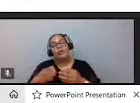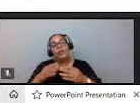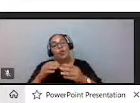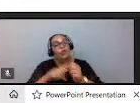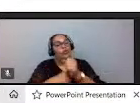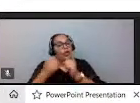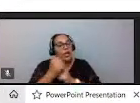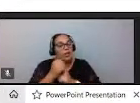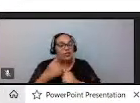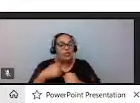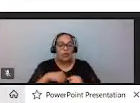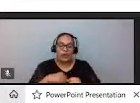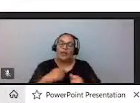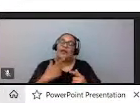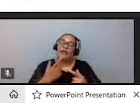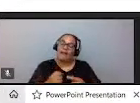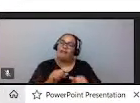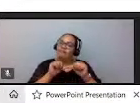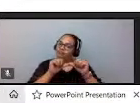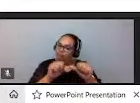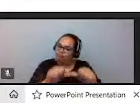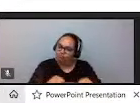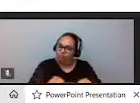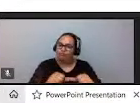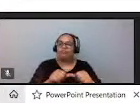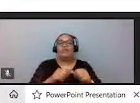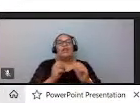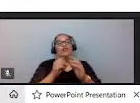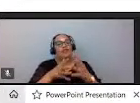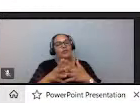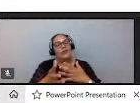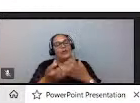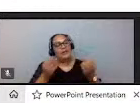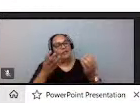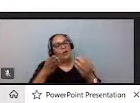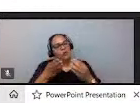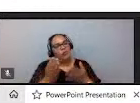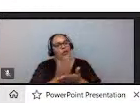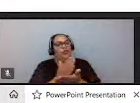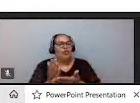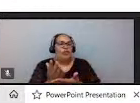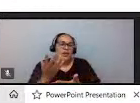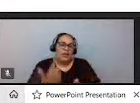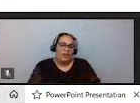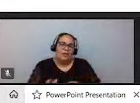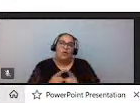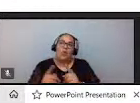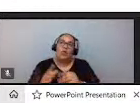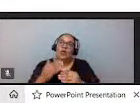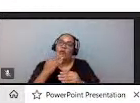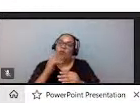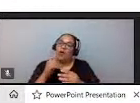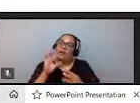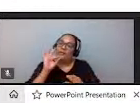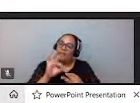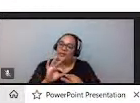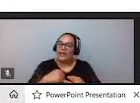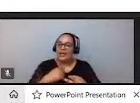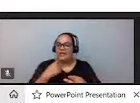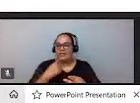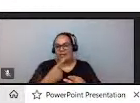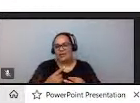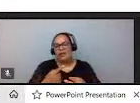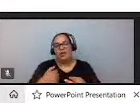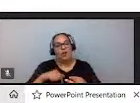as tnpa there is continuous and transparent information being shared with our particular stakeholders